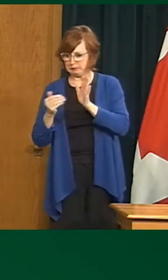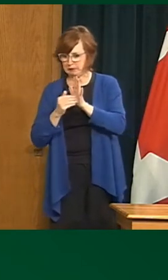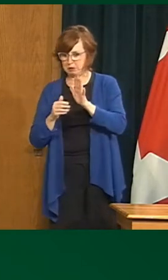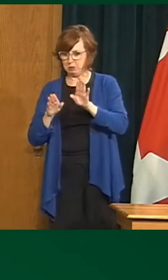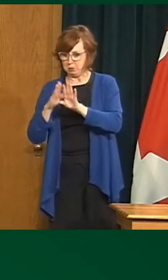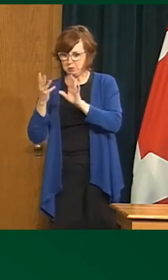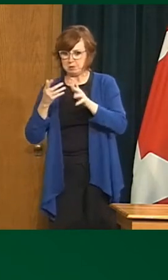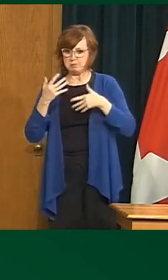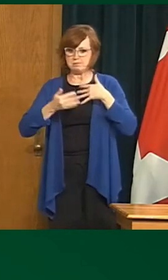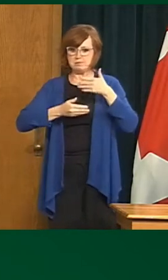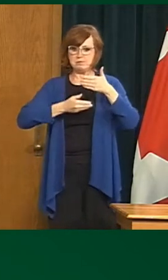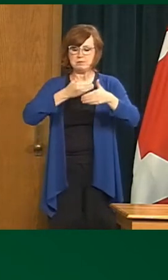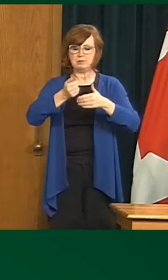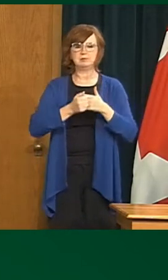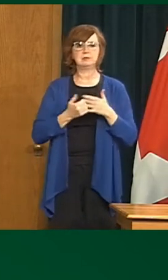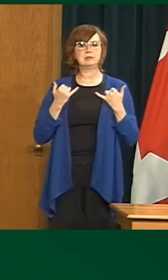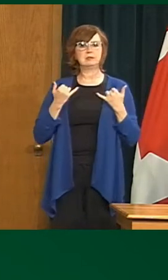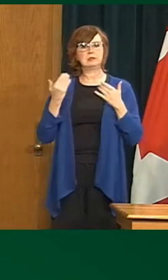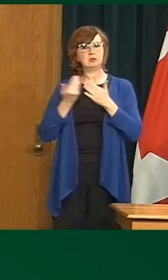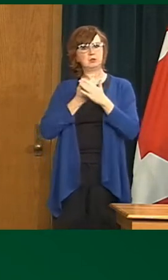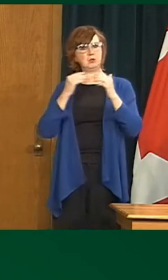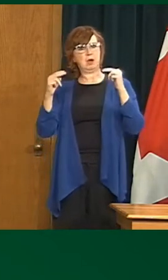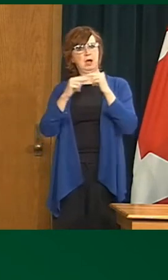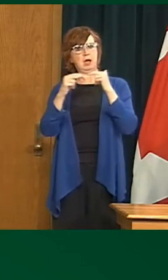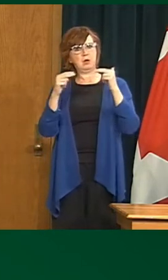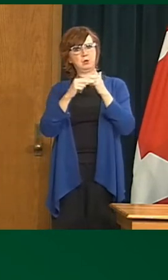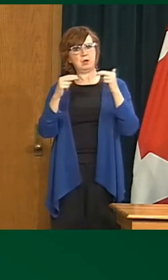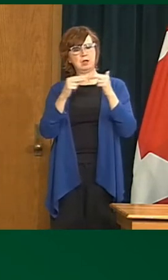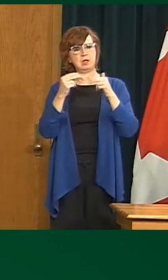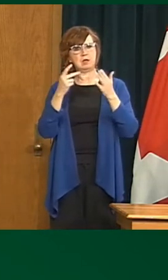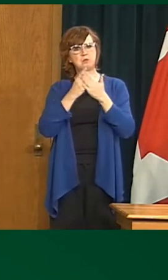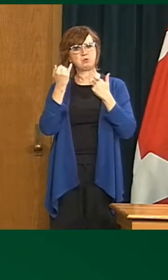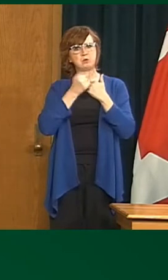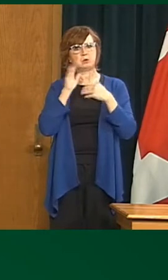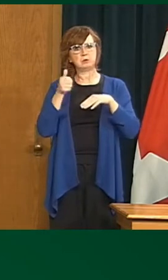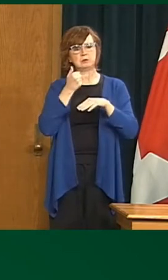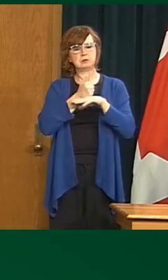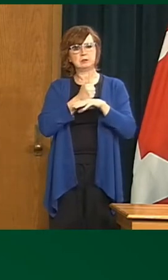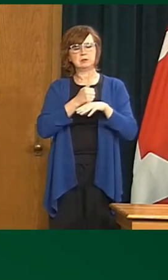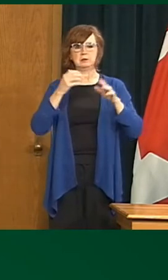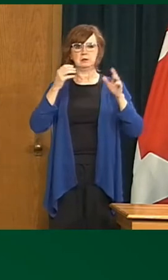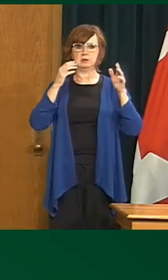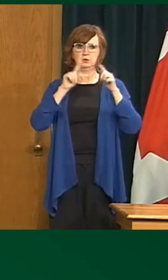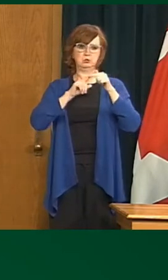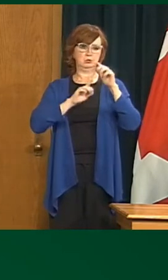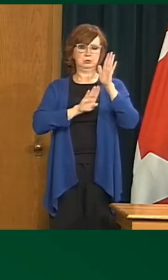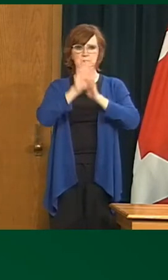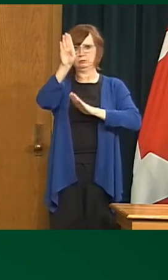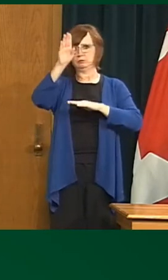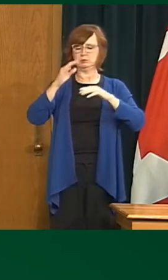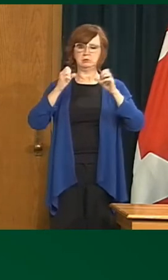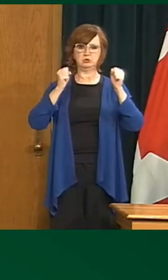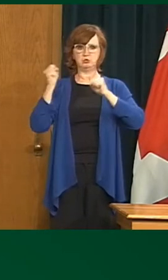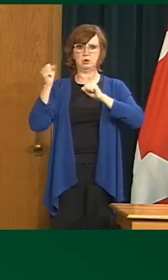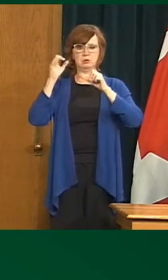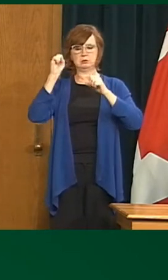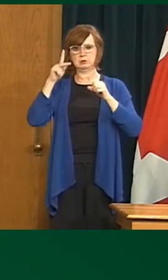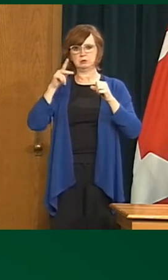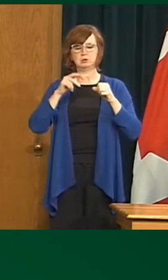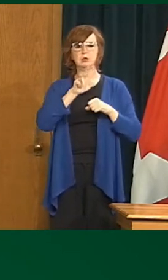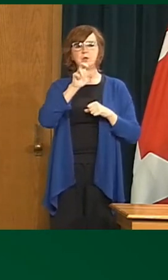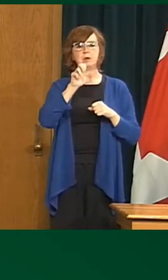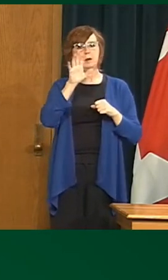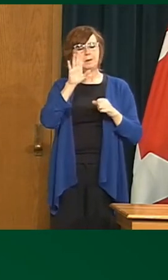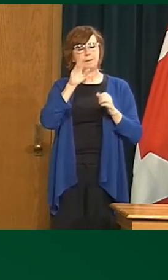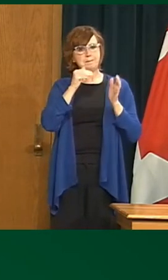projects under the Building a Strong Saskatchewan plan that we released the other day. An additional $300 million is being invested in